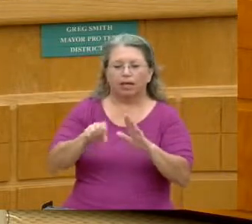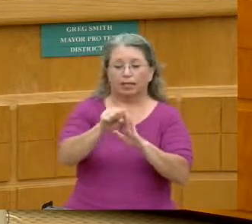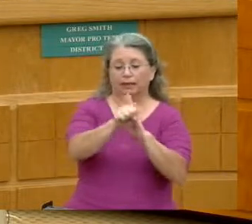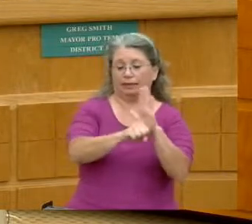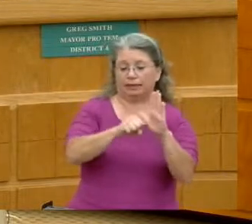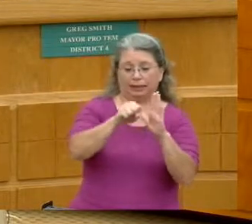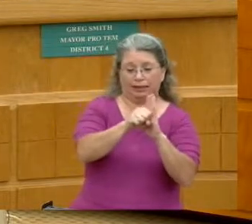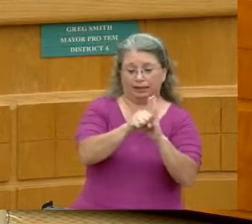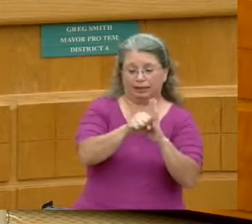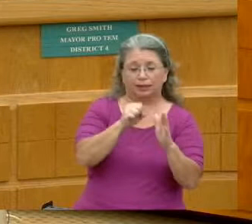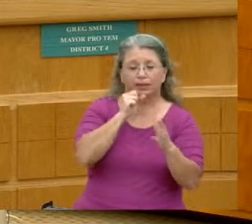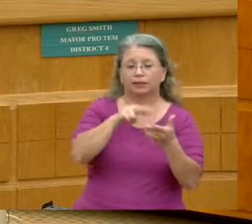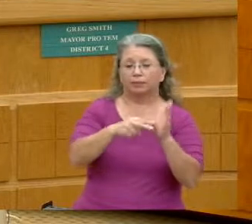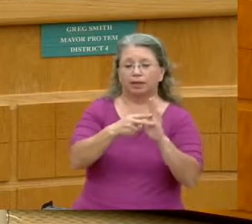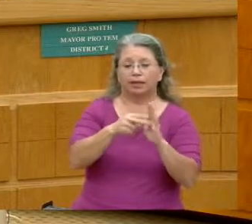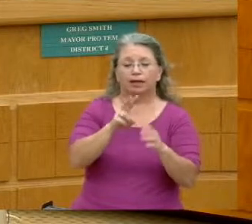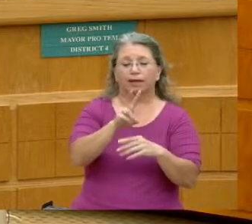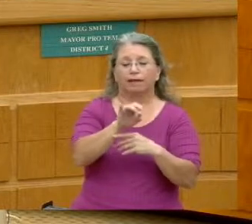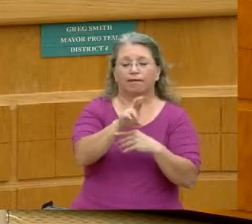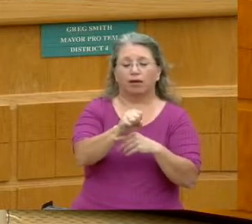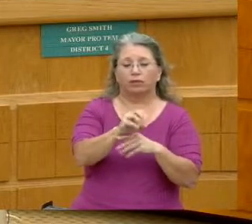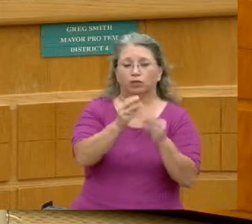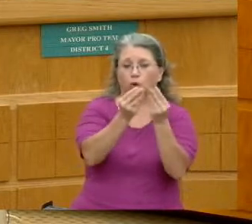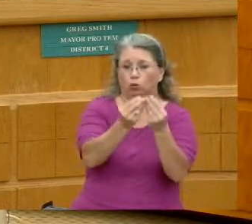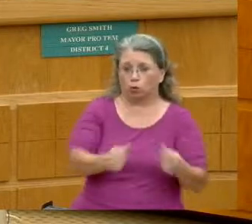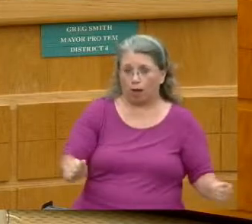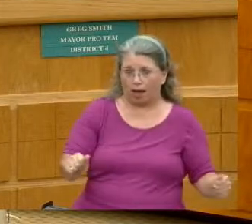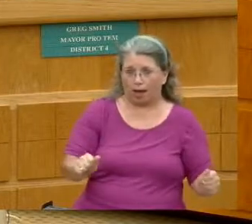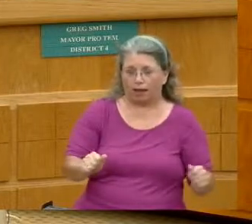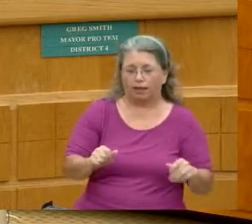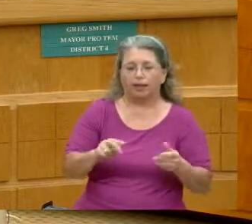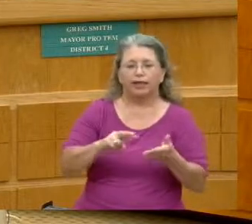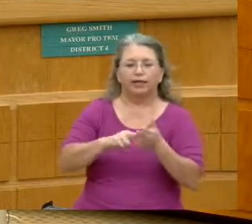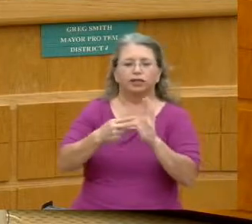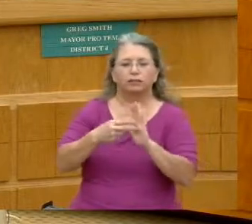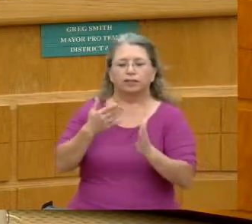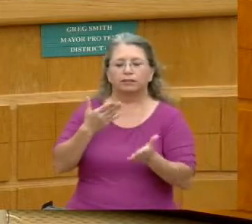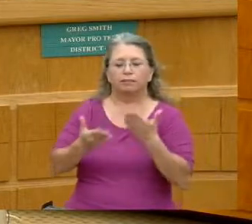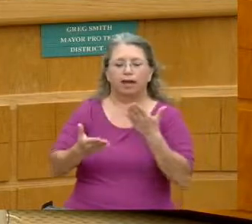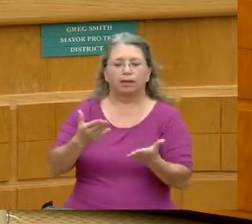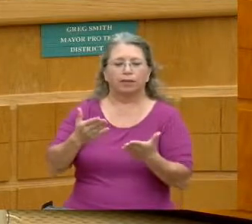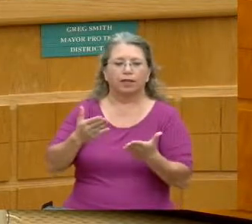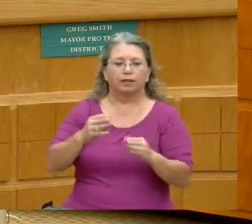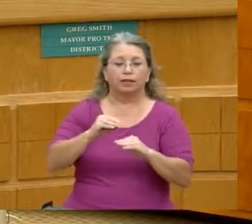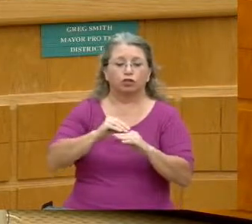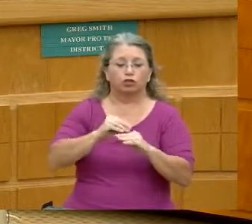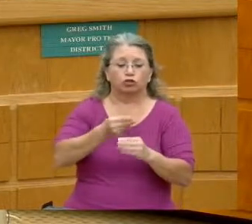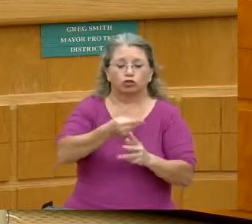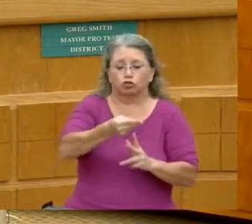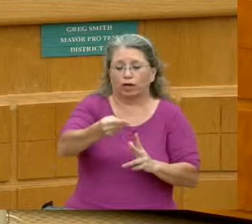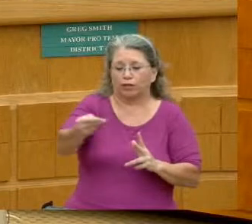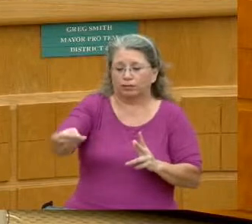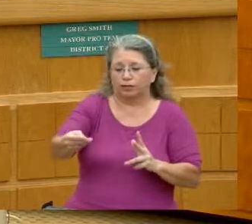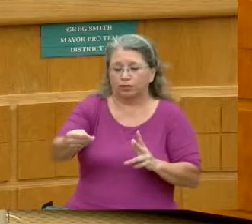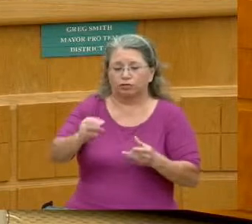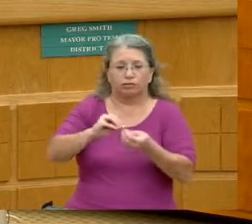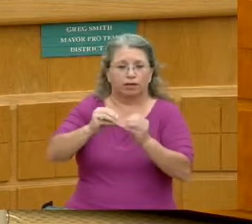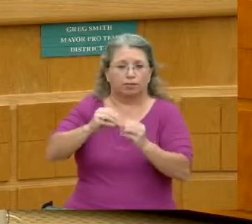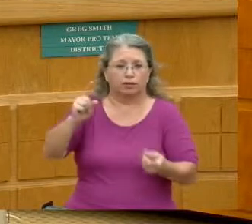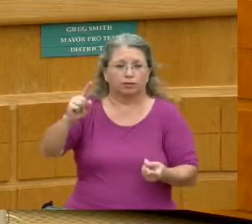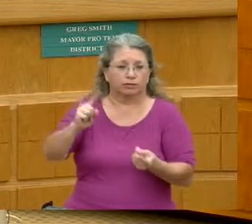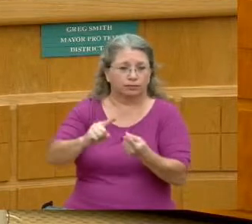It just means that the probability of transmission can decrease by a certain amount. That amount that it decreases could be 0%, or it could be up to something